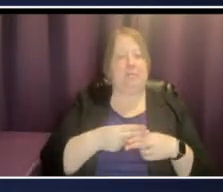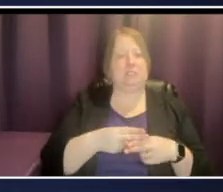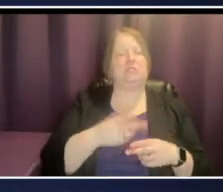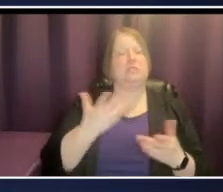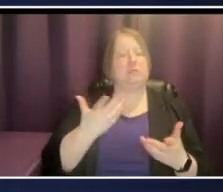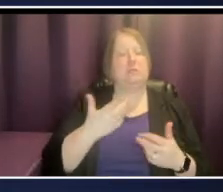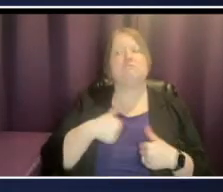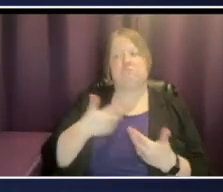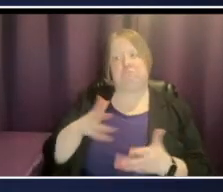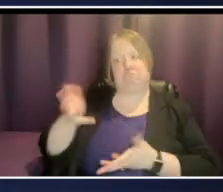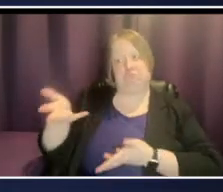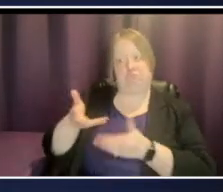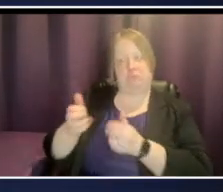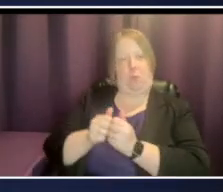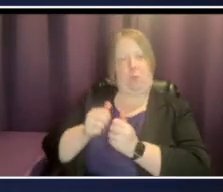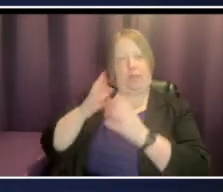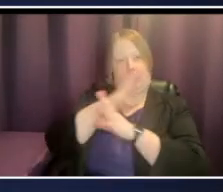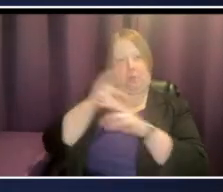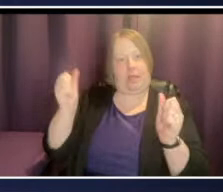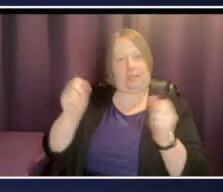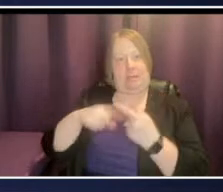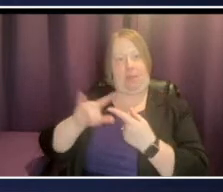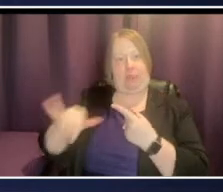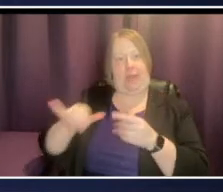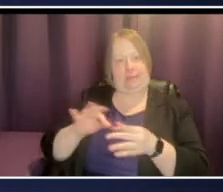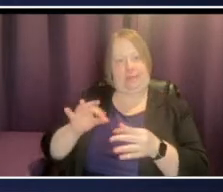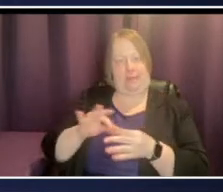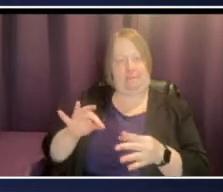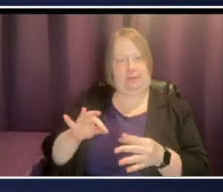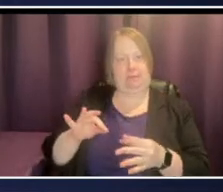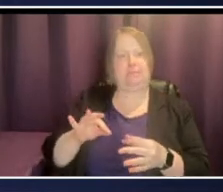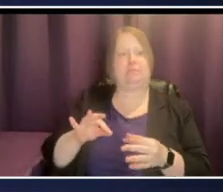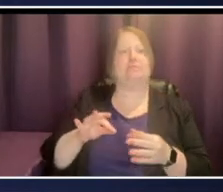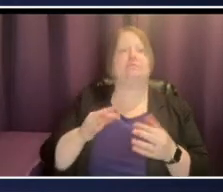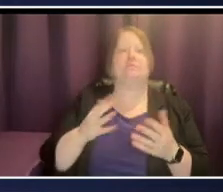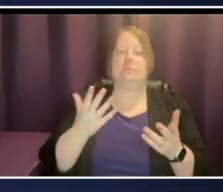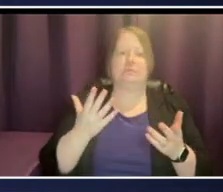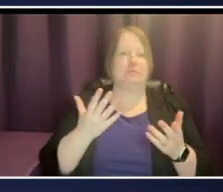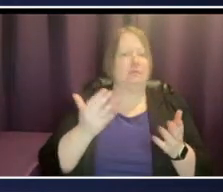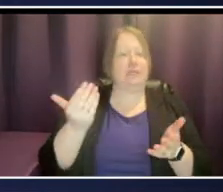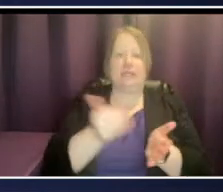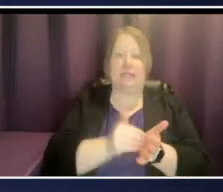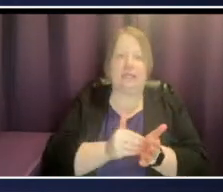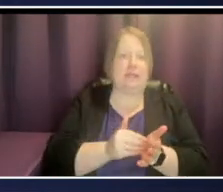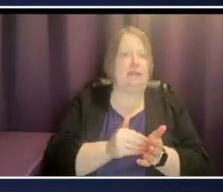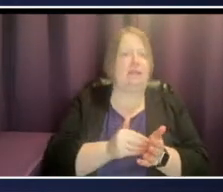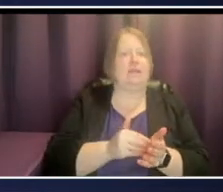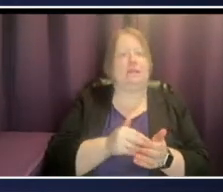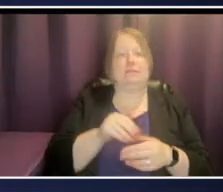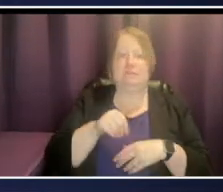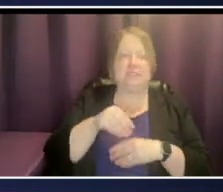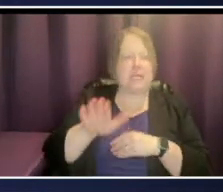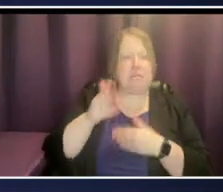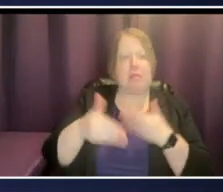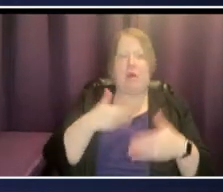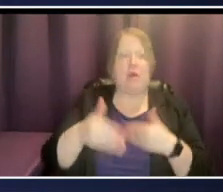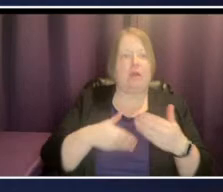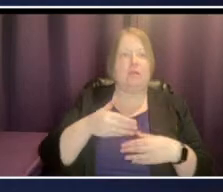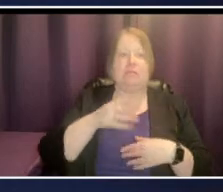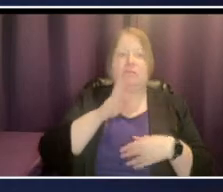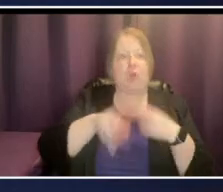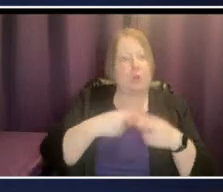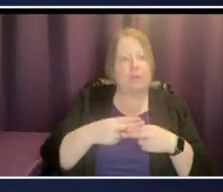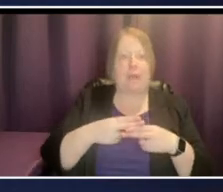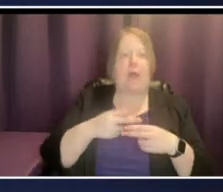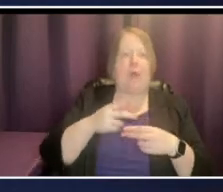the statement. Sending along again, just talked to him about the draft below. Again,